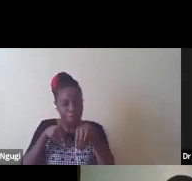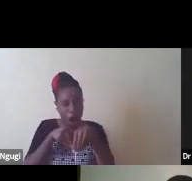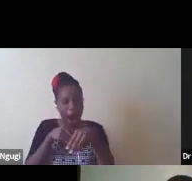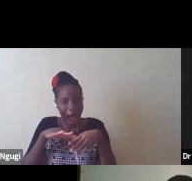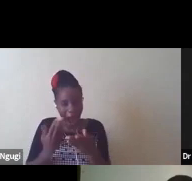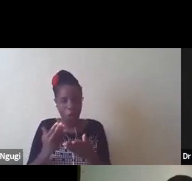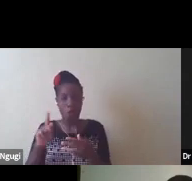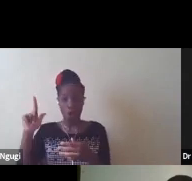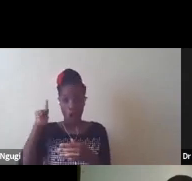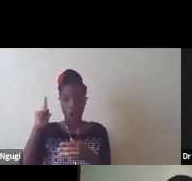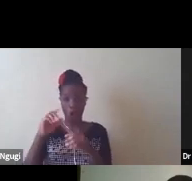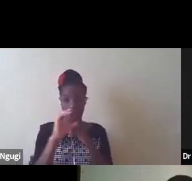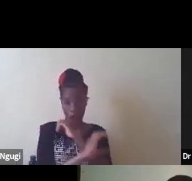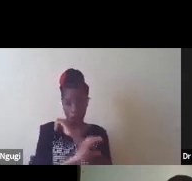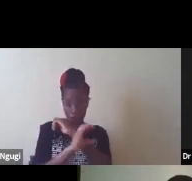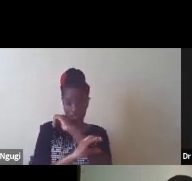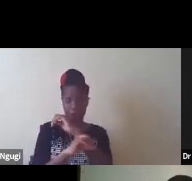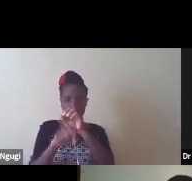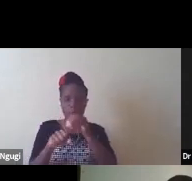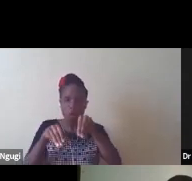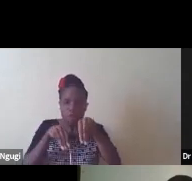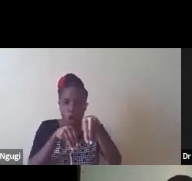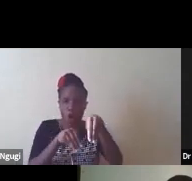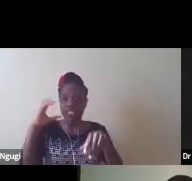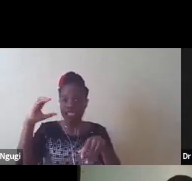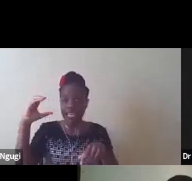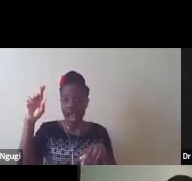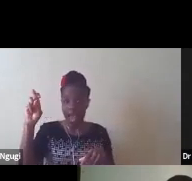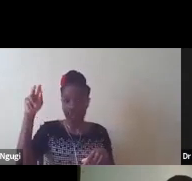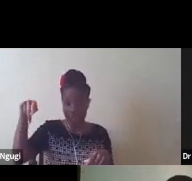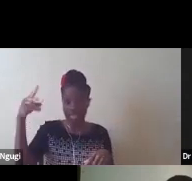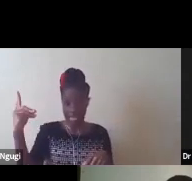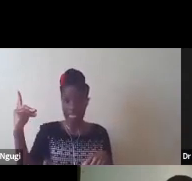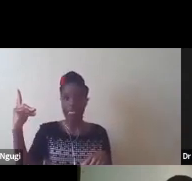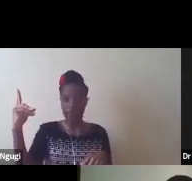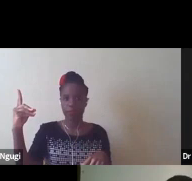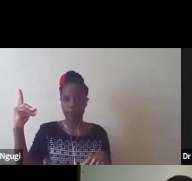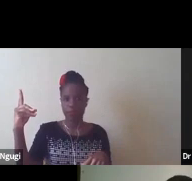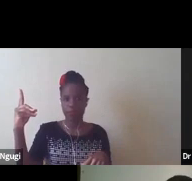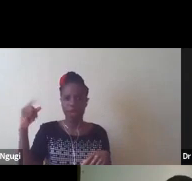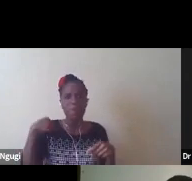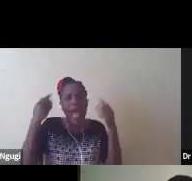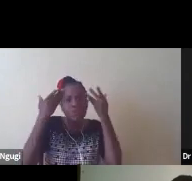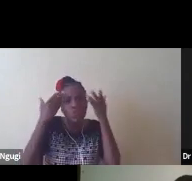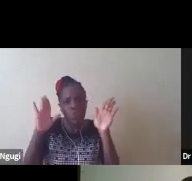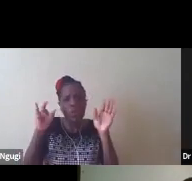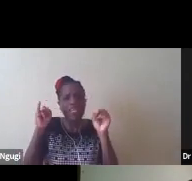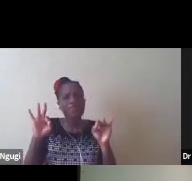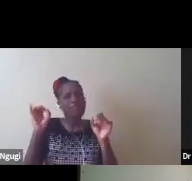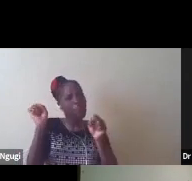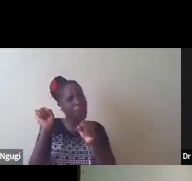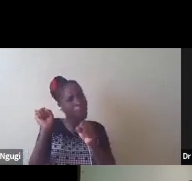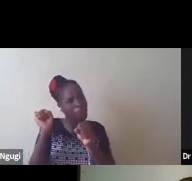aligning legislation to the CRPD, I don't know if I should say it's almost